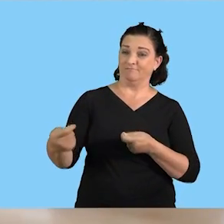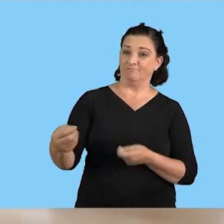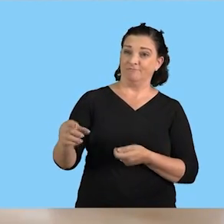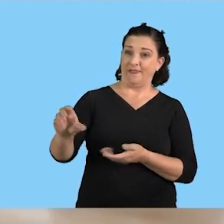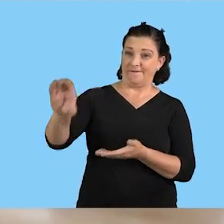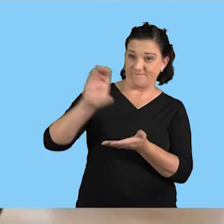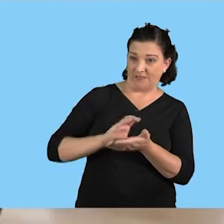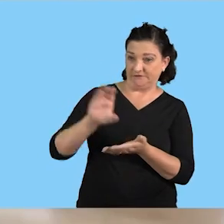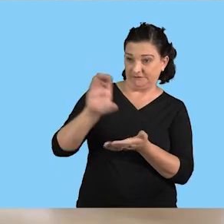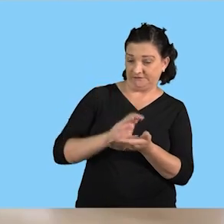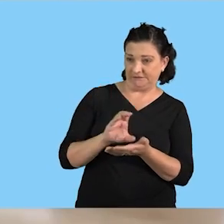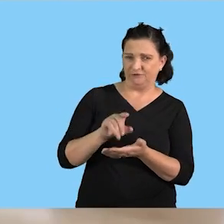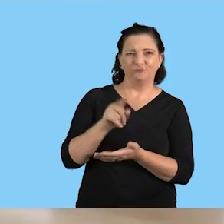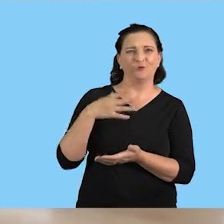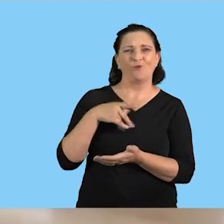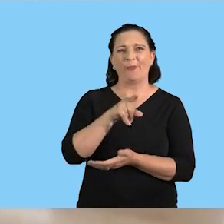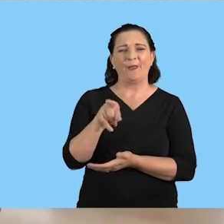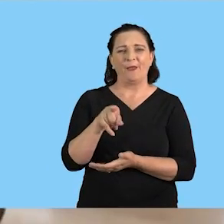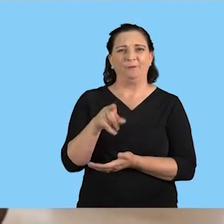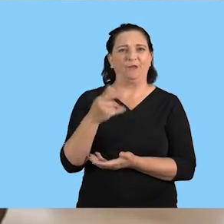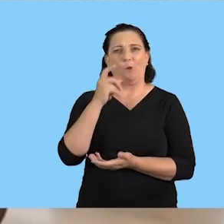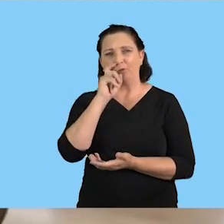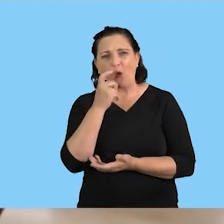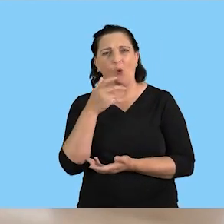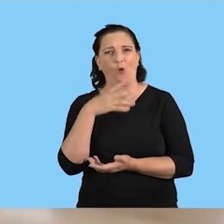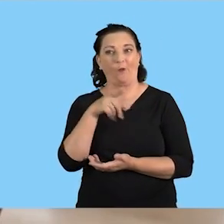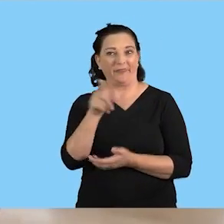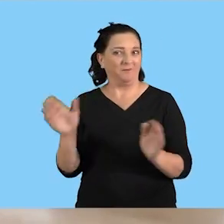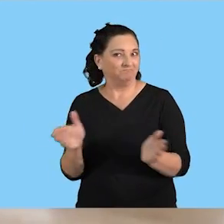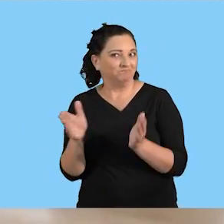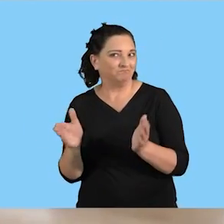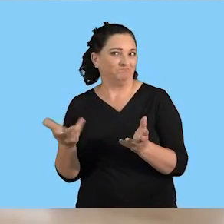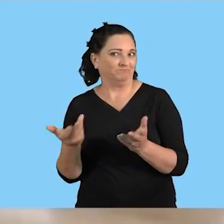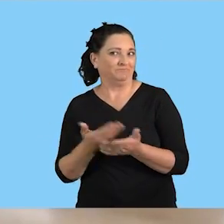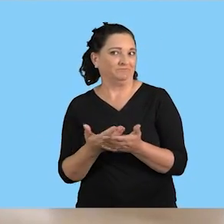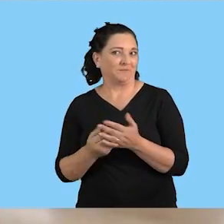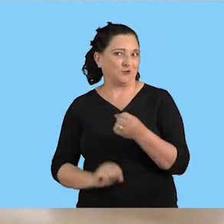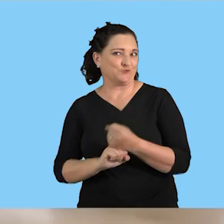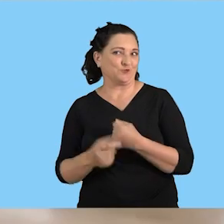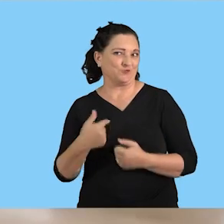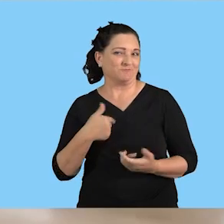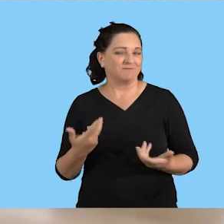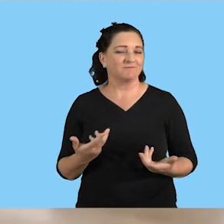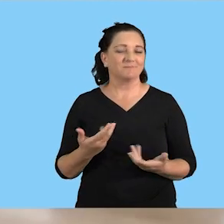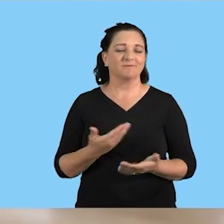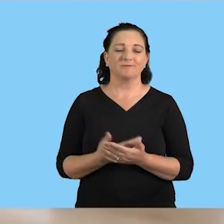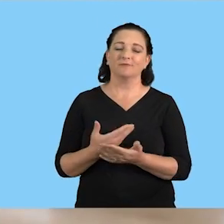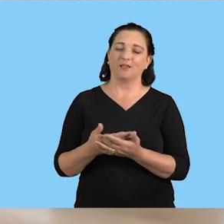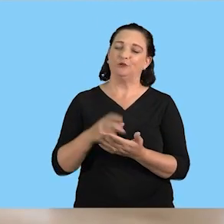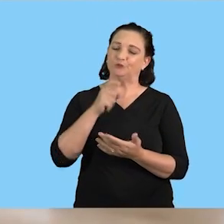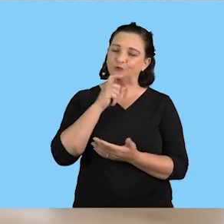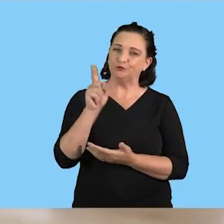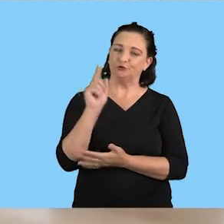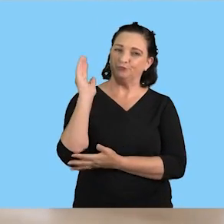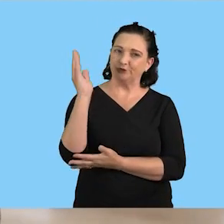know. So if you don't want to bore them, you want to win them over, these are the things that you need to take into consideration,